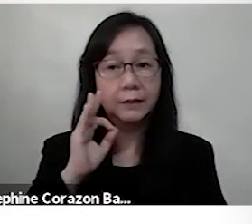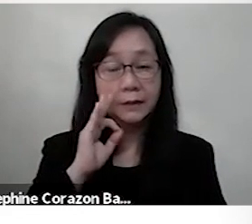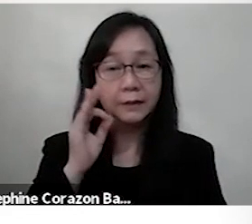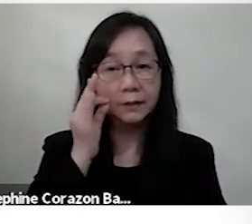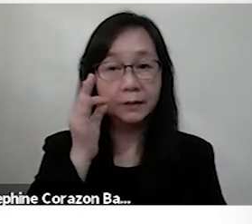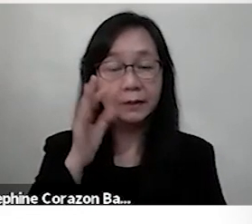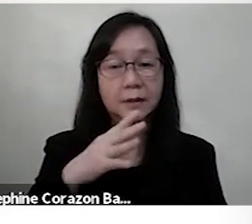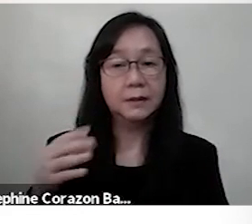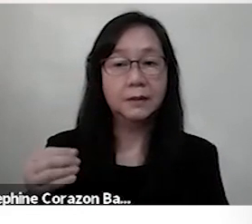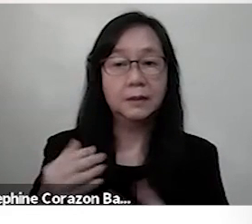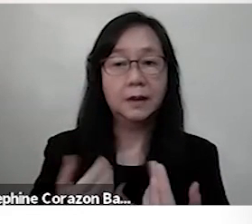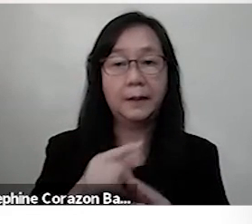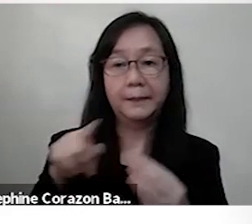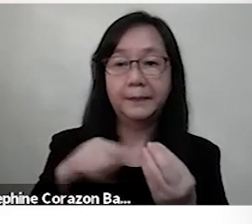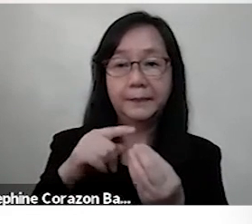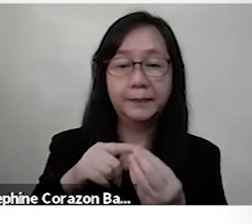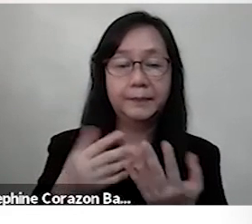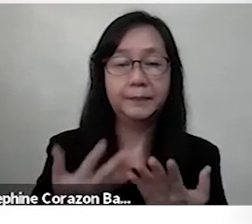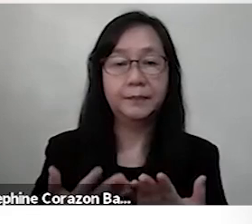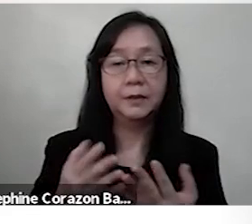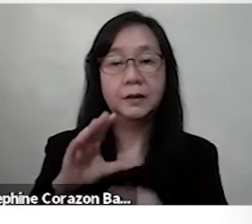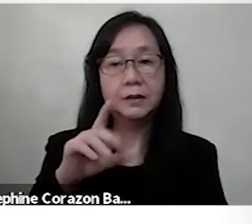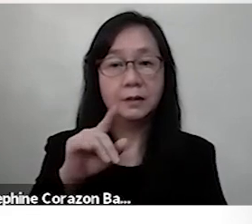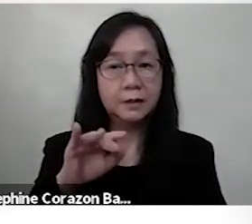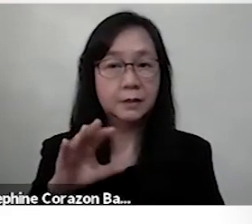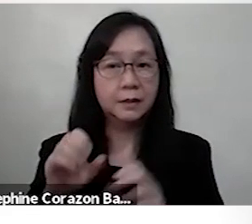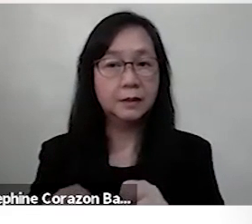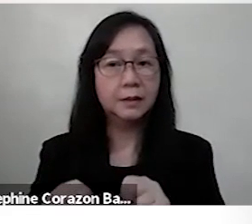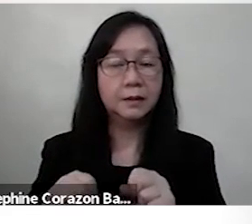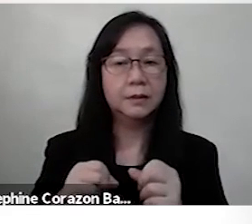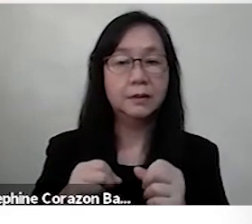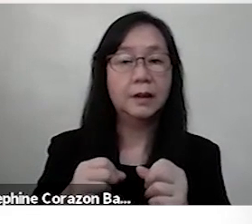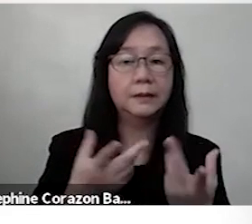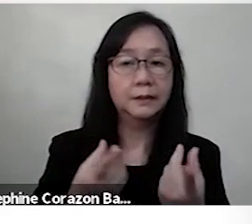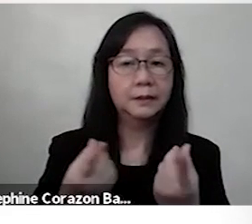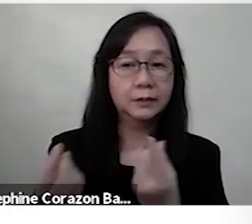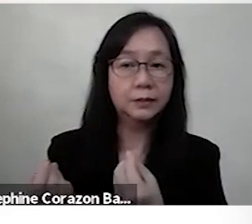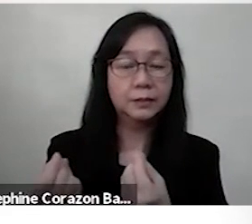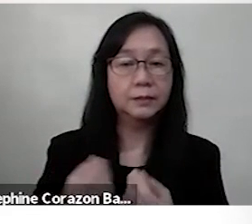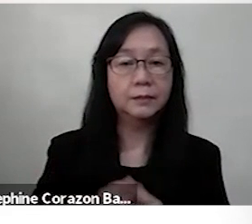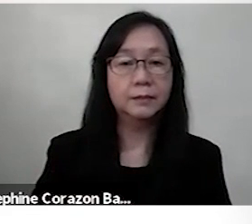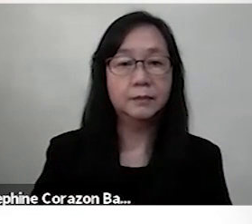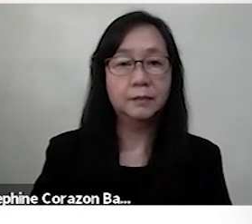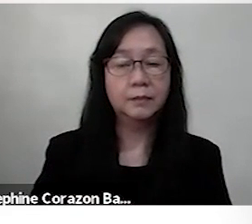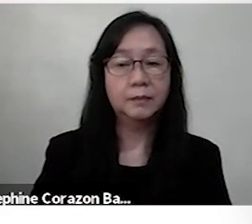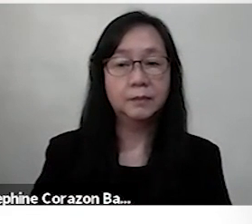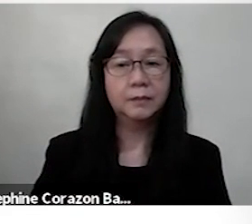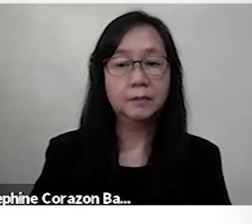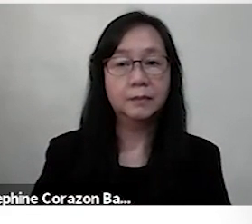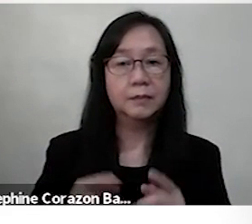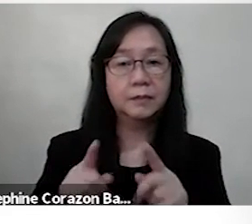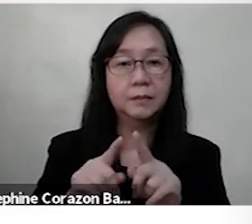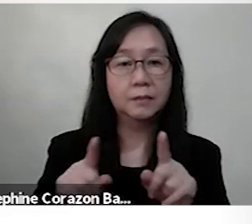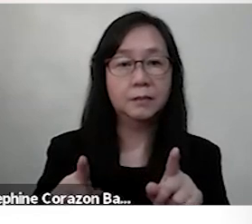coordinate with a member to join in a report development process to provide more input,